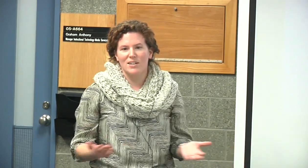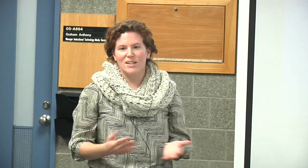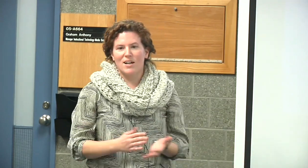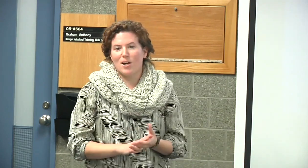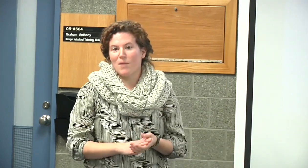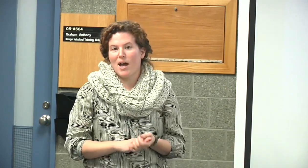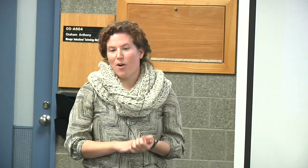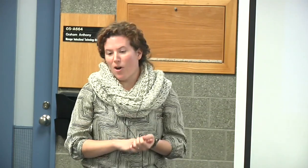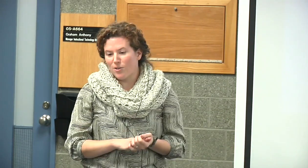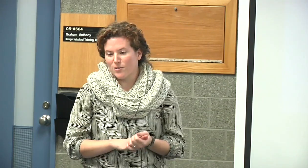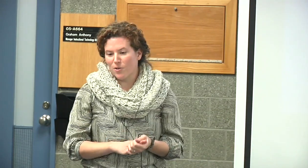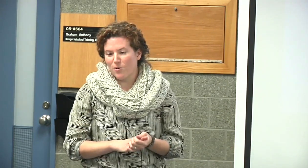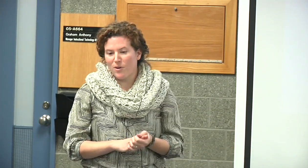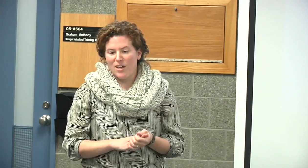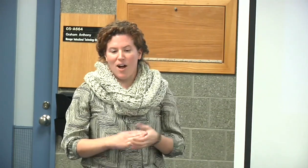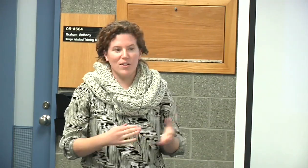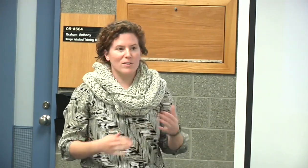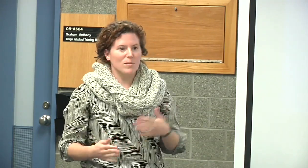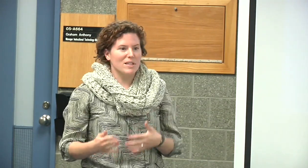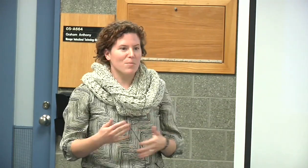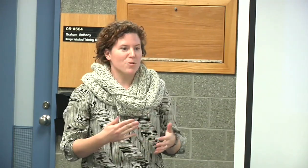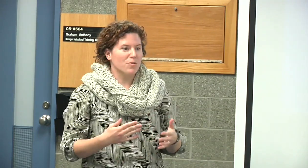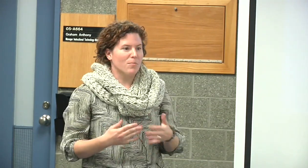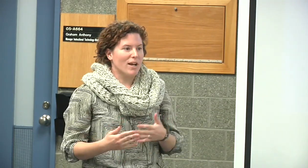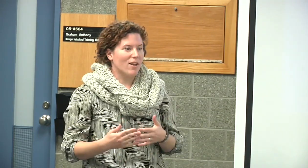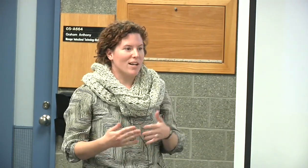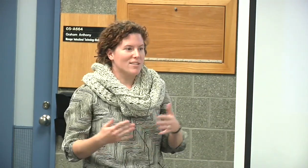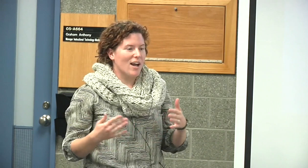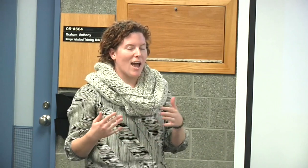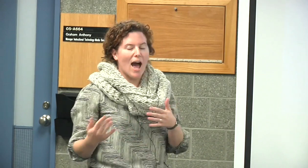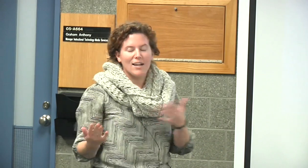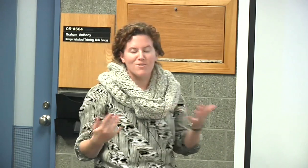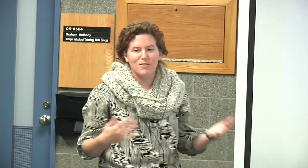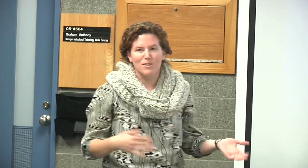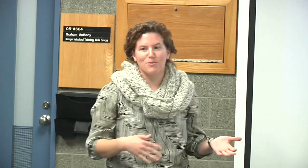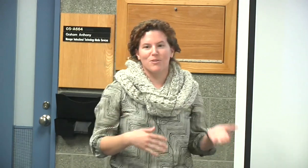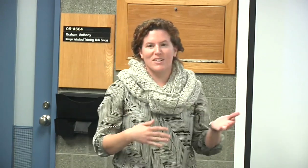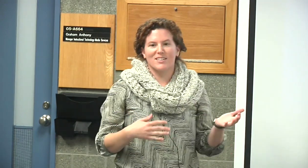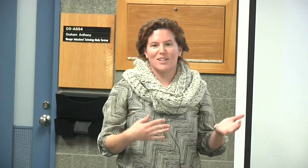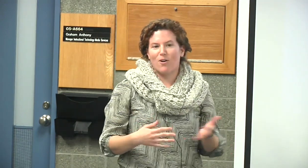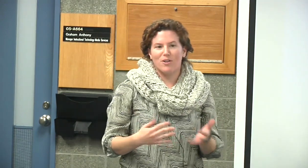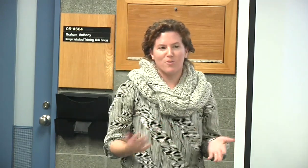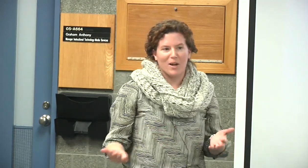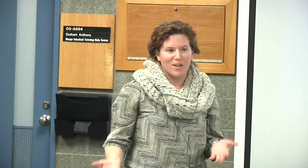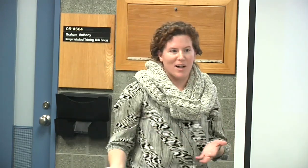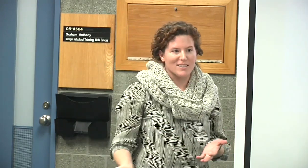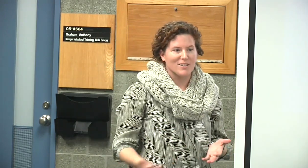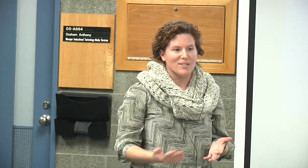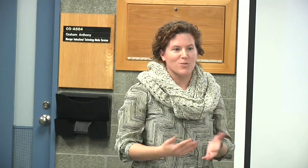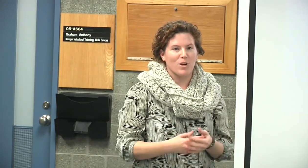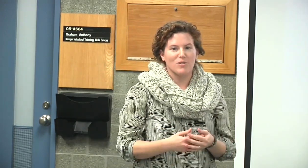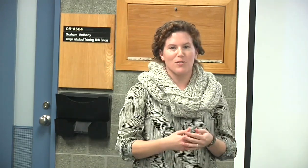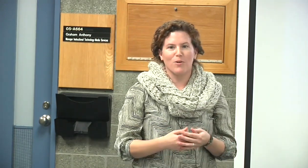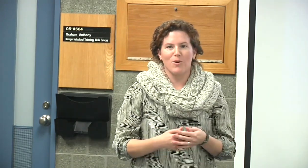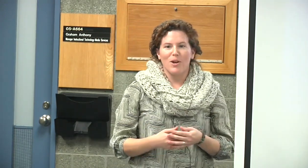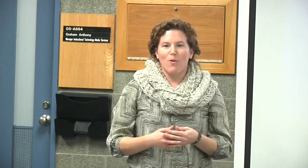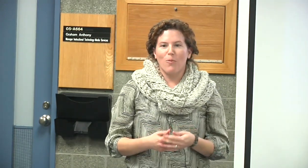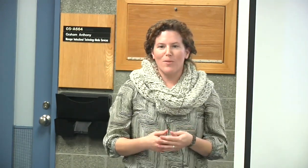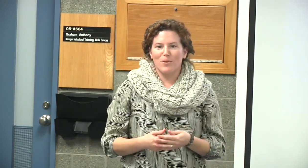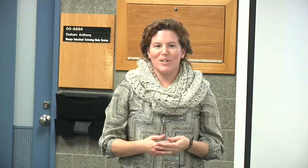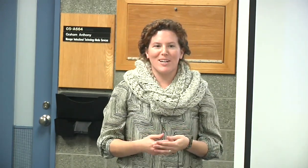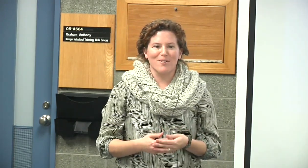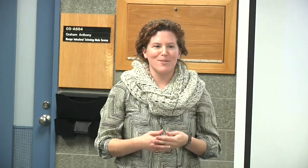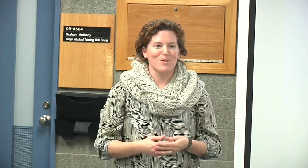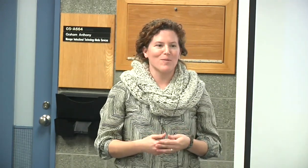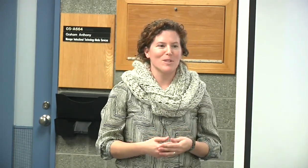studies at all. So I'll give some examples from my class. I actively do this in all of my classes, right? So